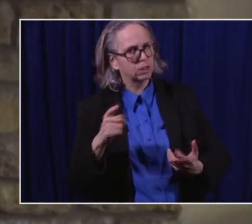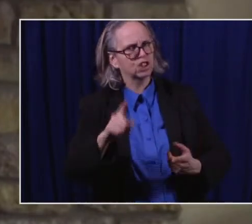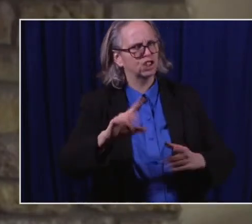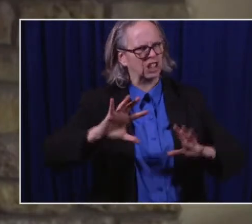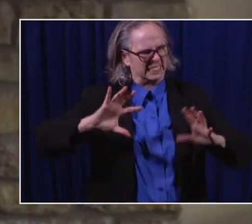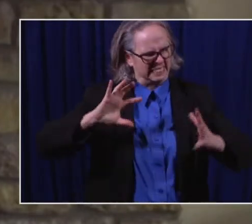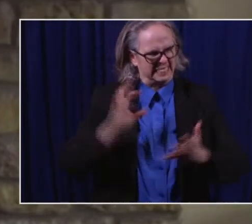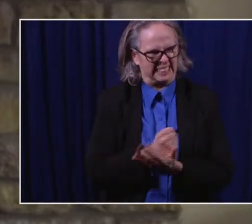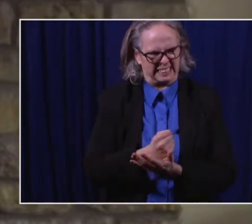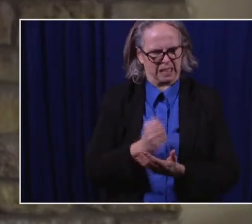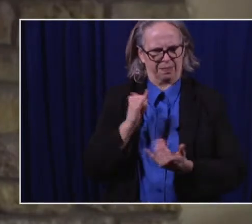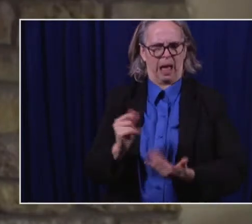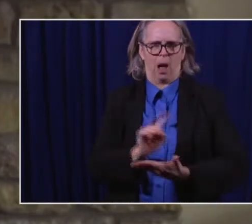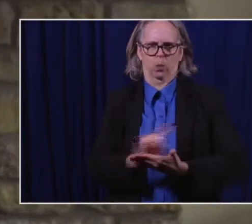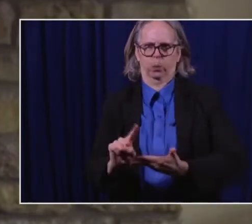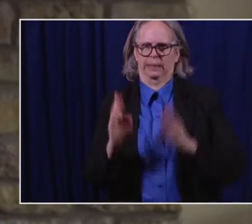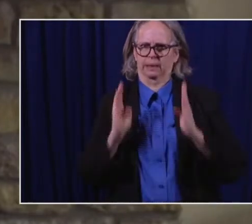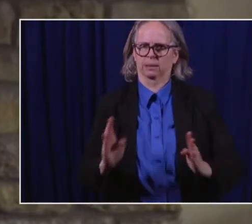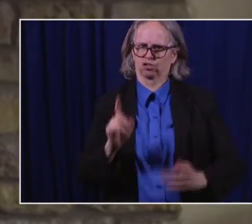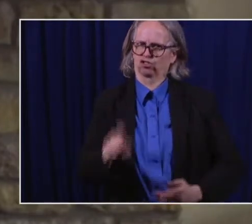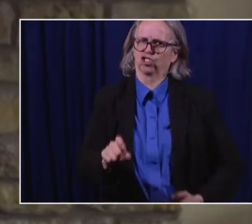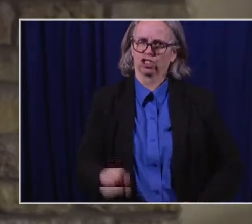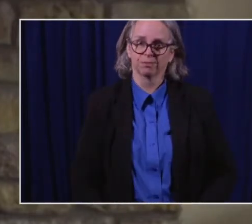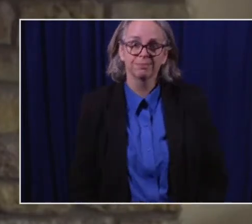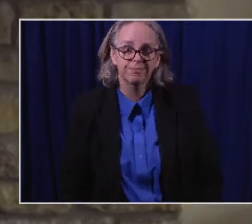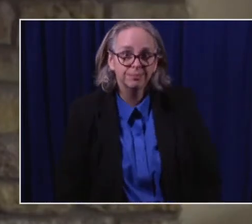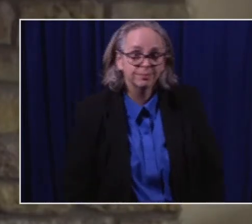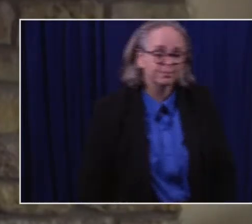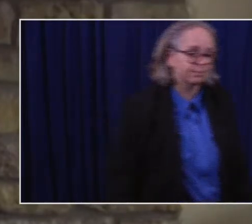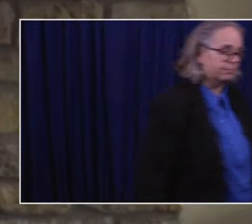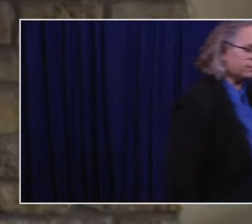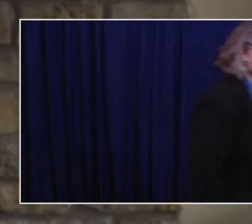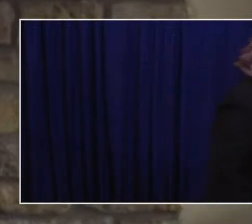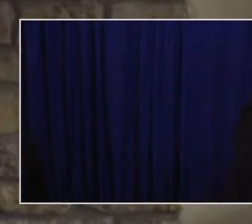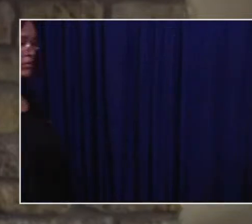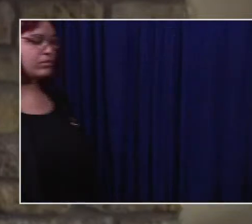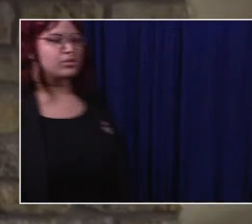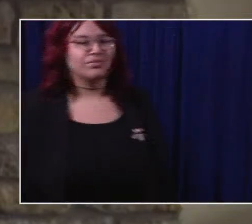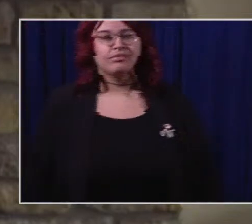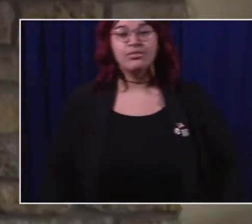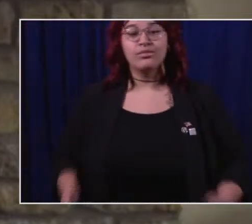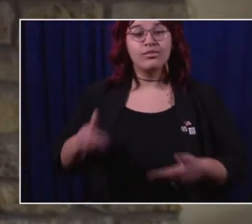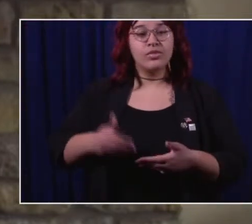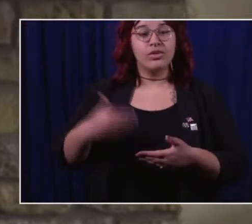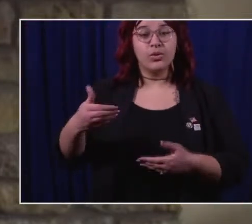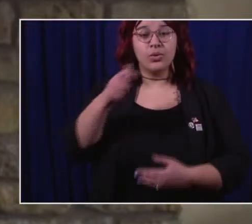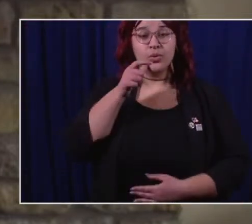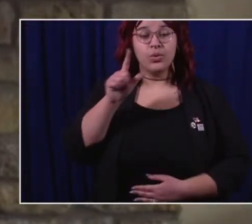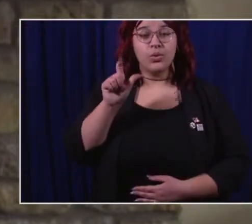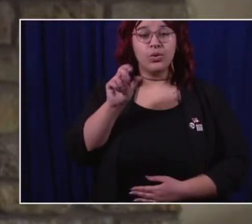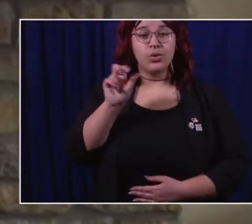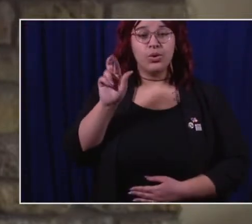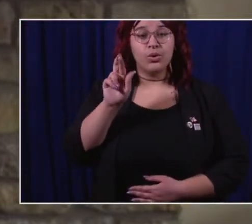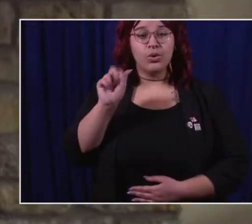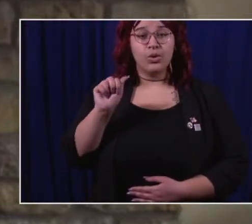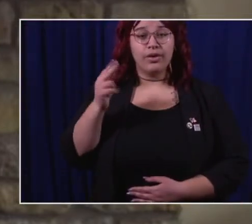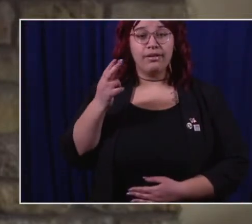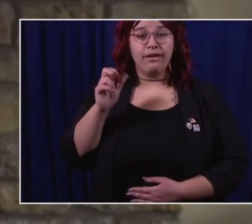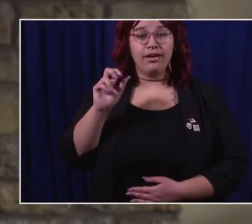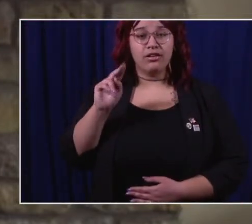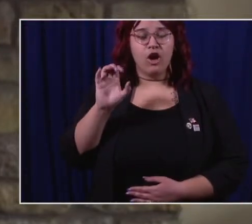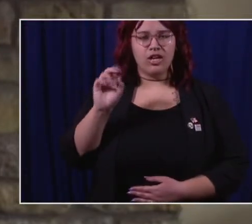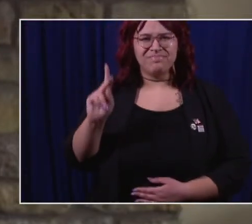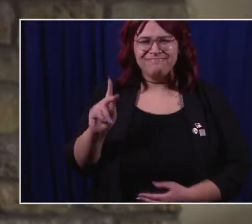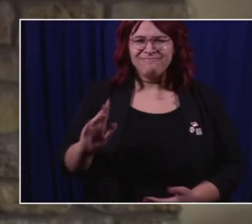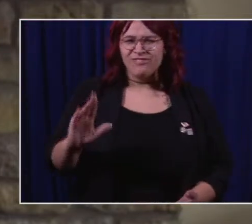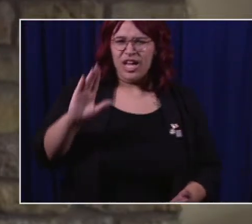Next question is from Laura Hancock at Cleveland.com. Governor, the FBI has found Ohio connections